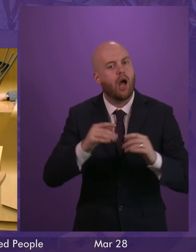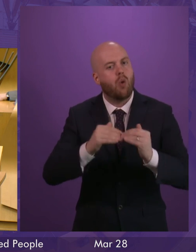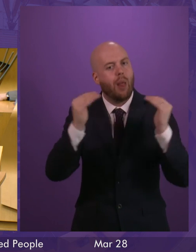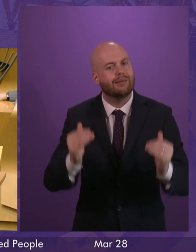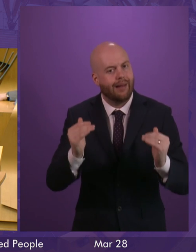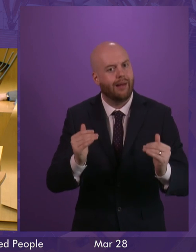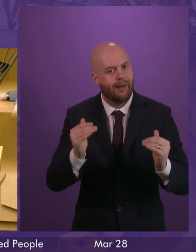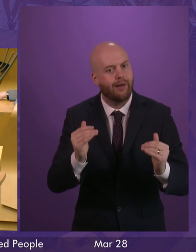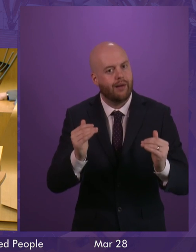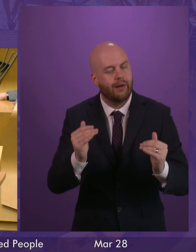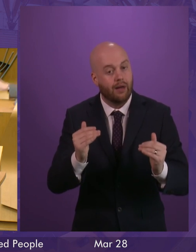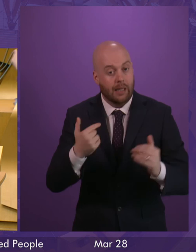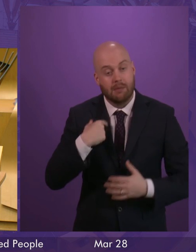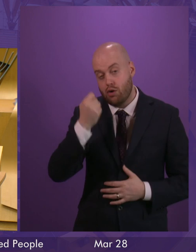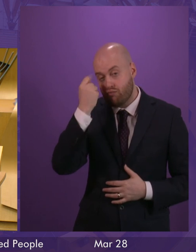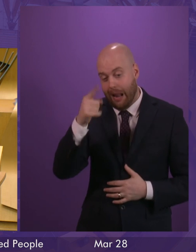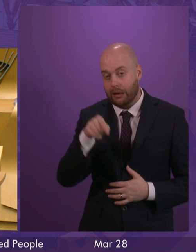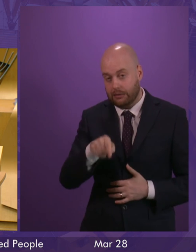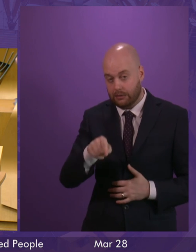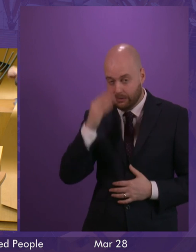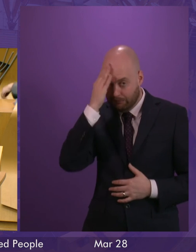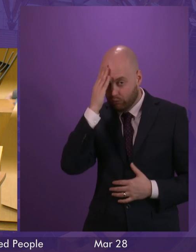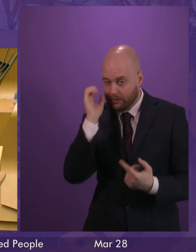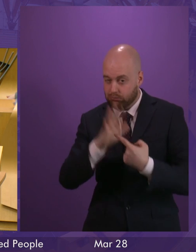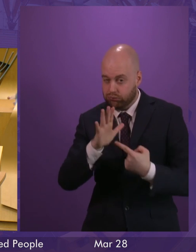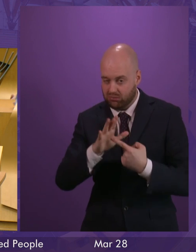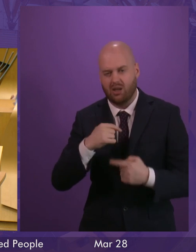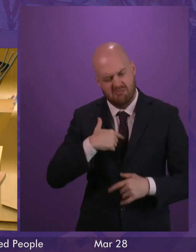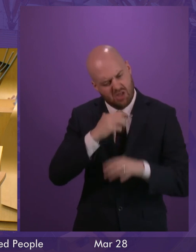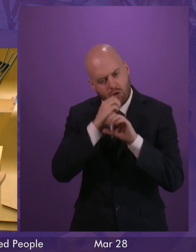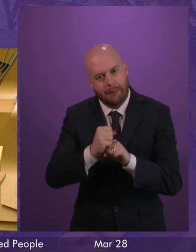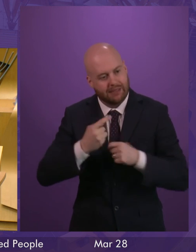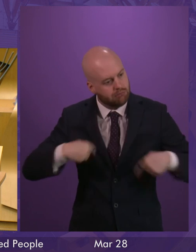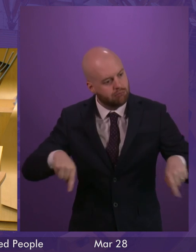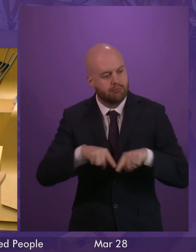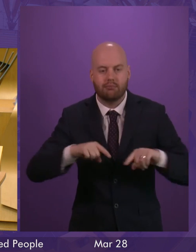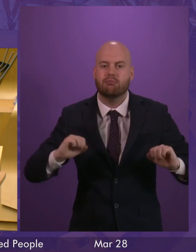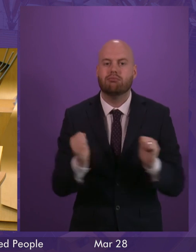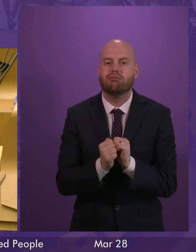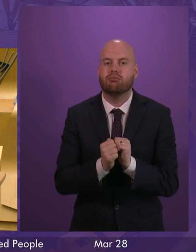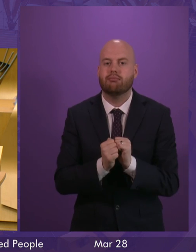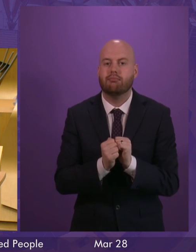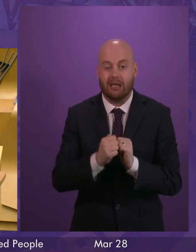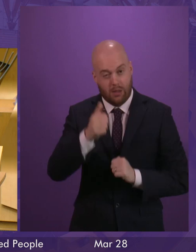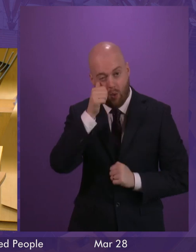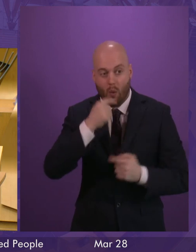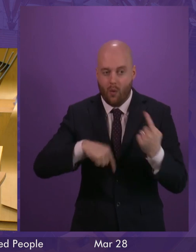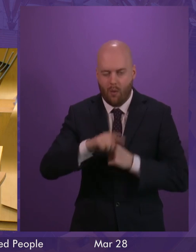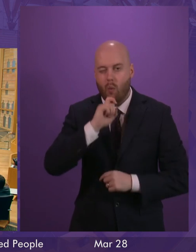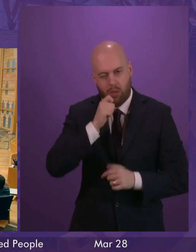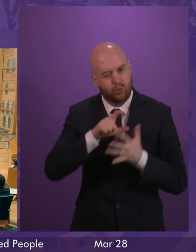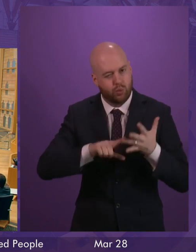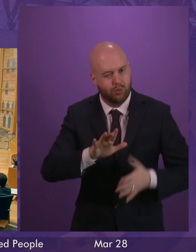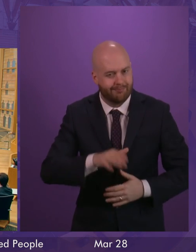ambition when we commit to learning it collectively and I know that this evening I can rely on Parliament to do so. Thank you very much.